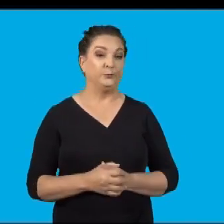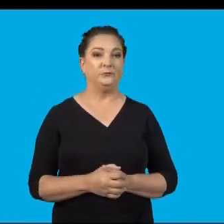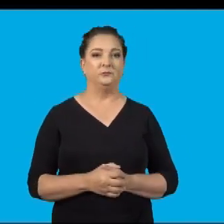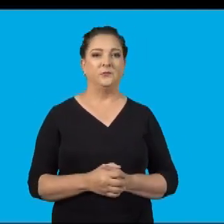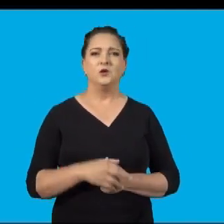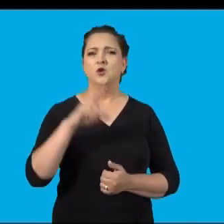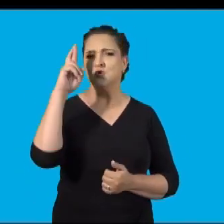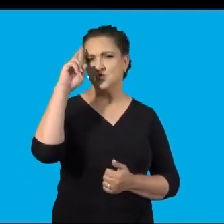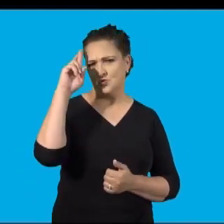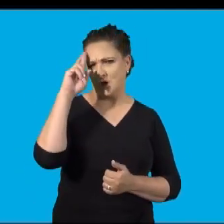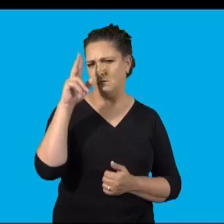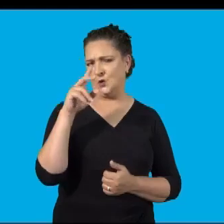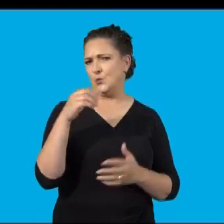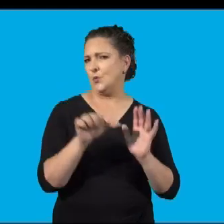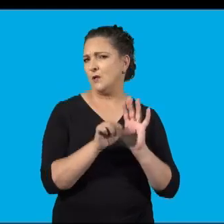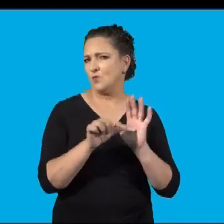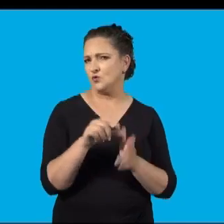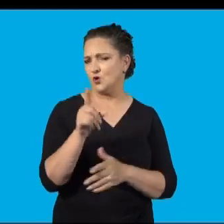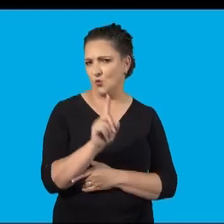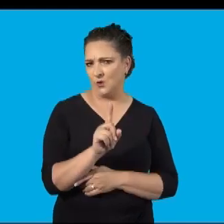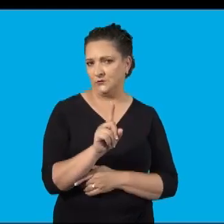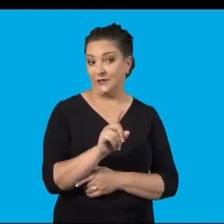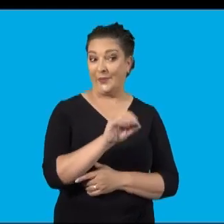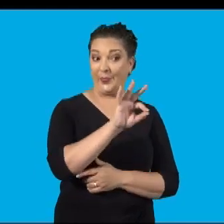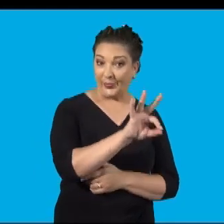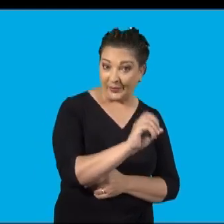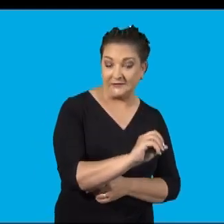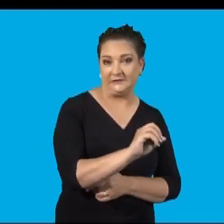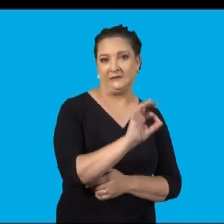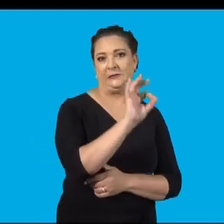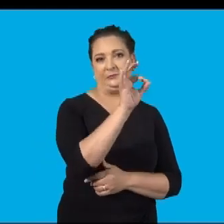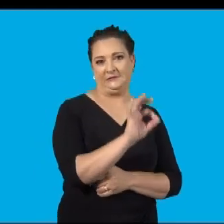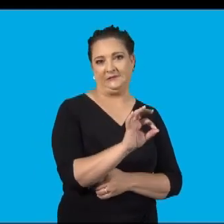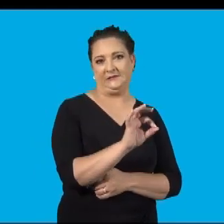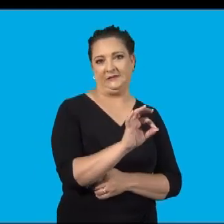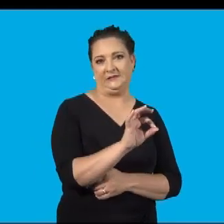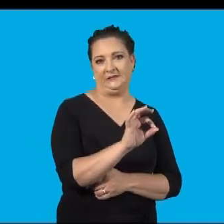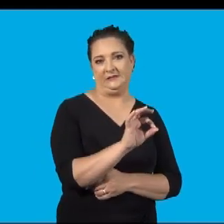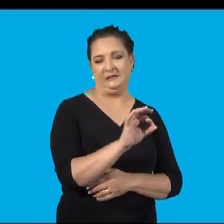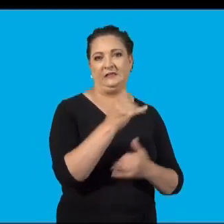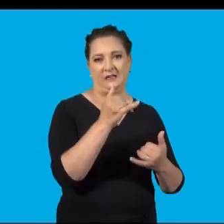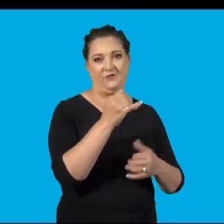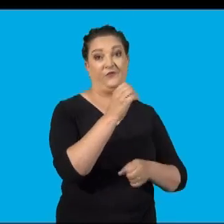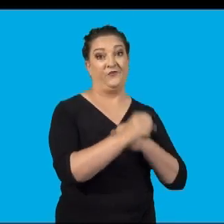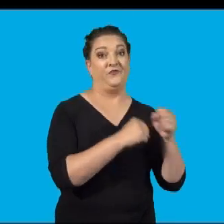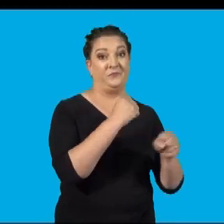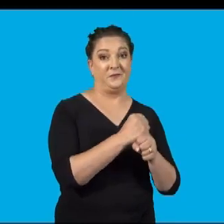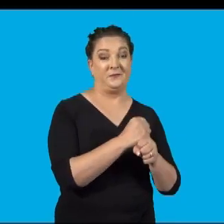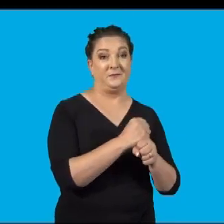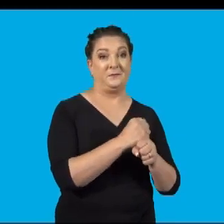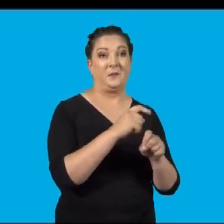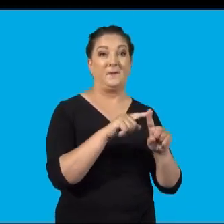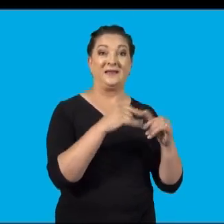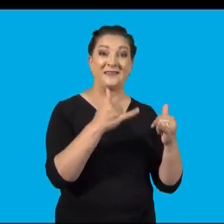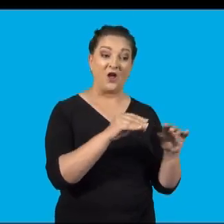come and I'll say, remember what is key. We depreciate at 30% per annum on the diminishing balance